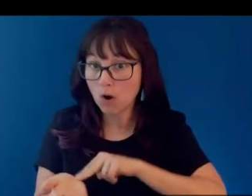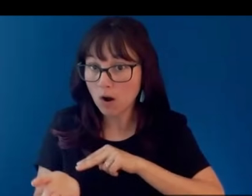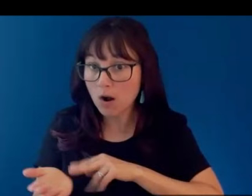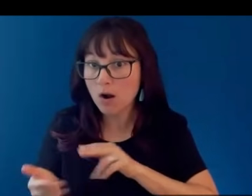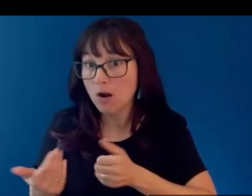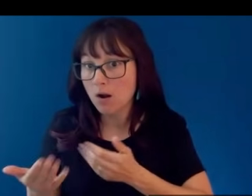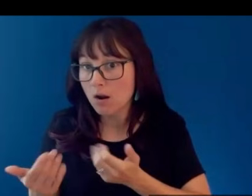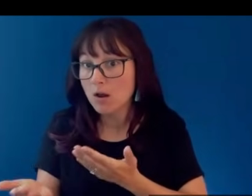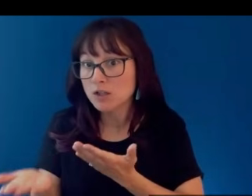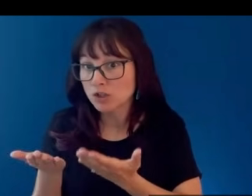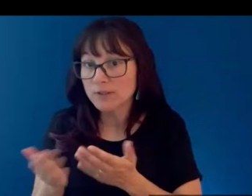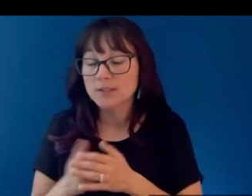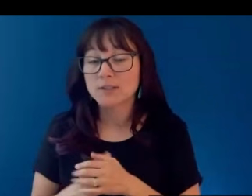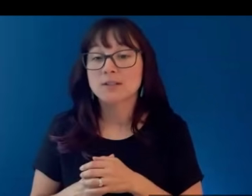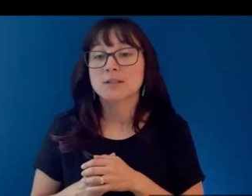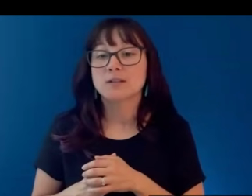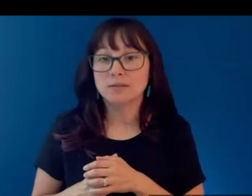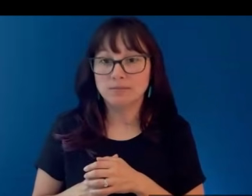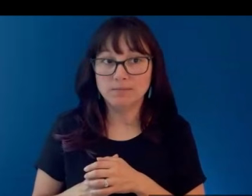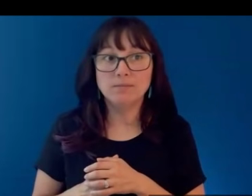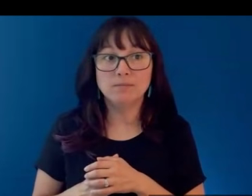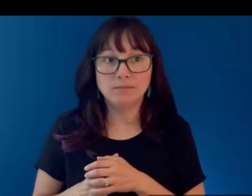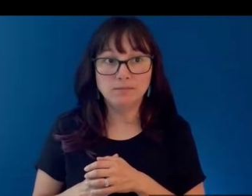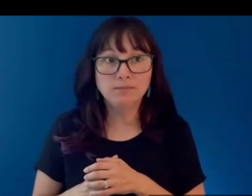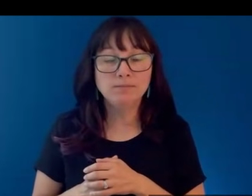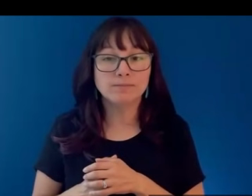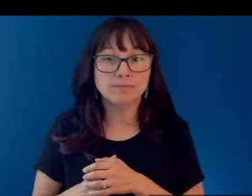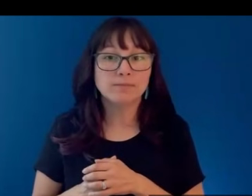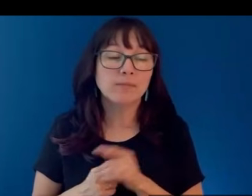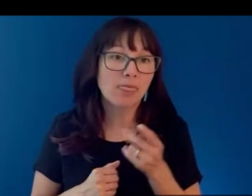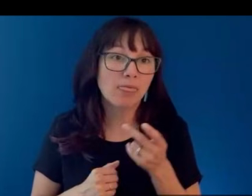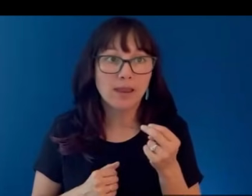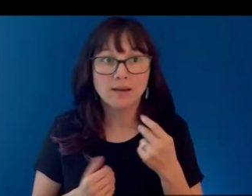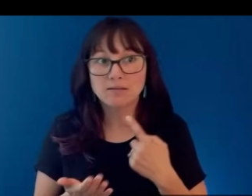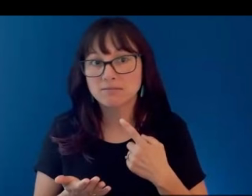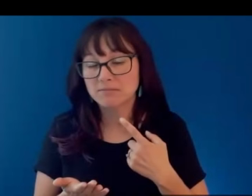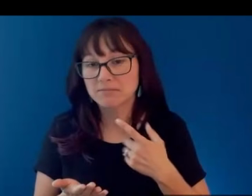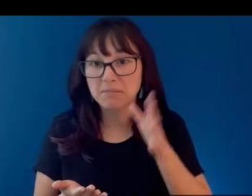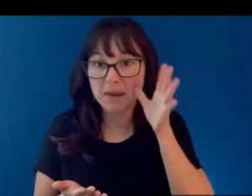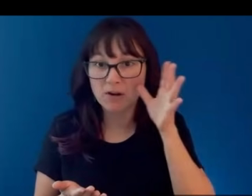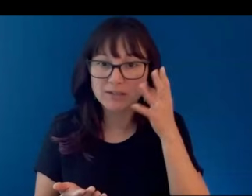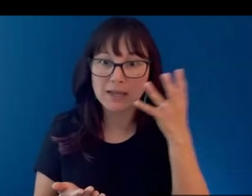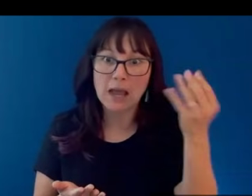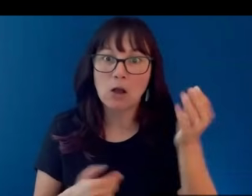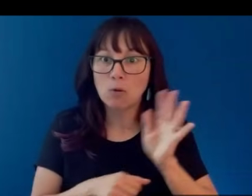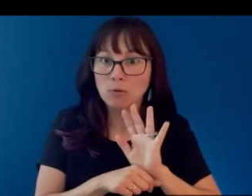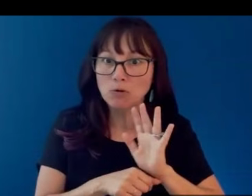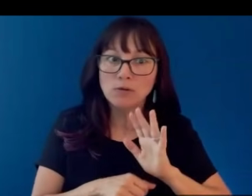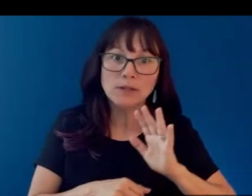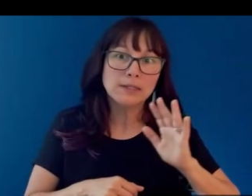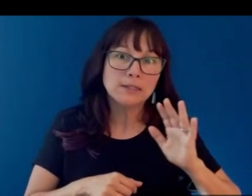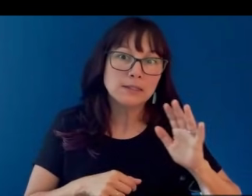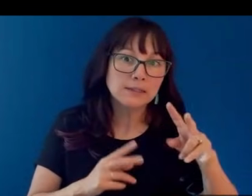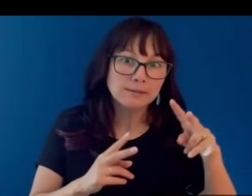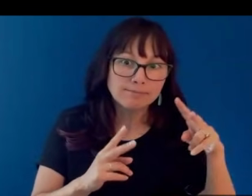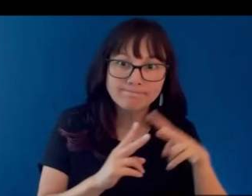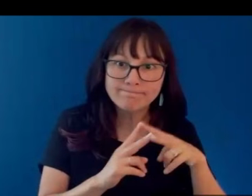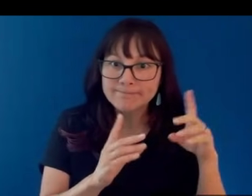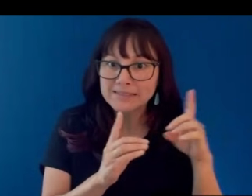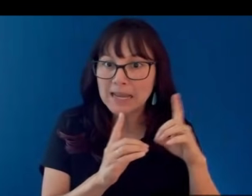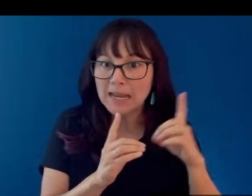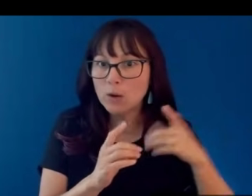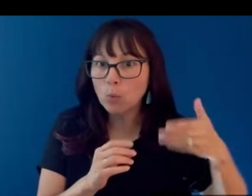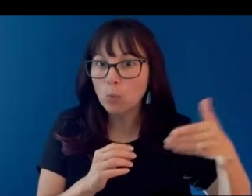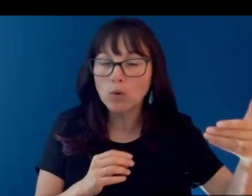services, at the very least, so mom and dad could go out to the movies and have dinner once in a while. But